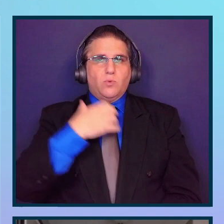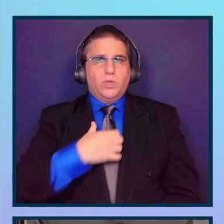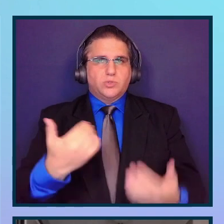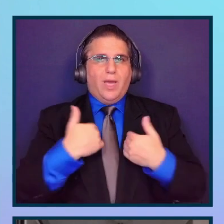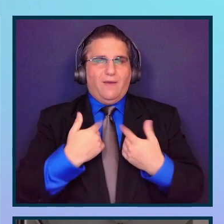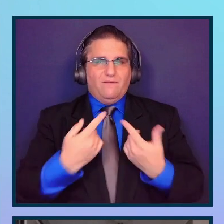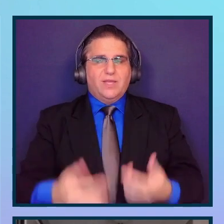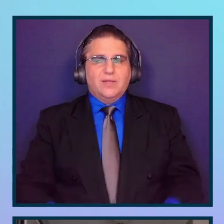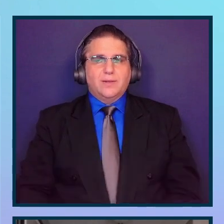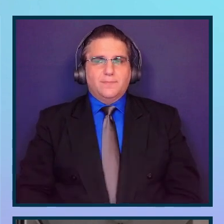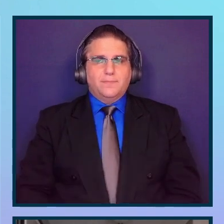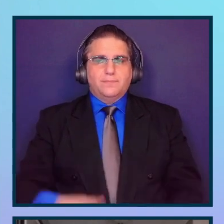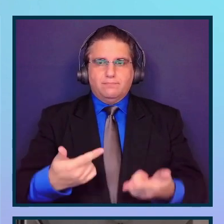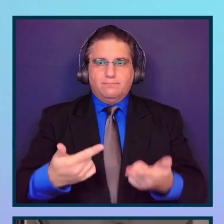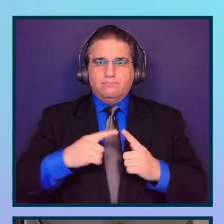catching AAA issues.